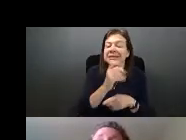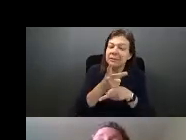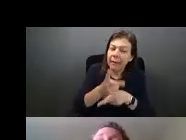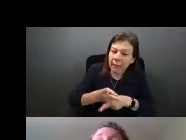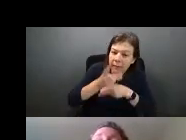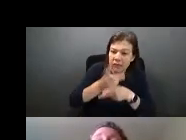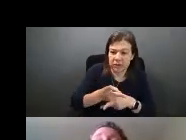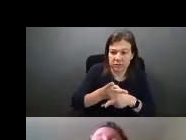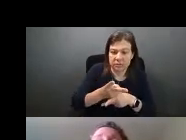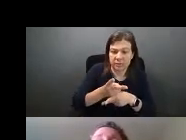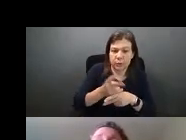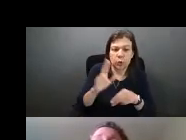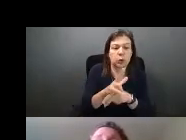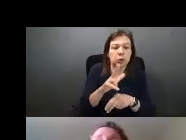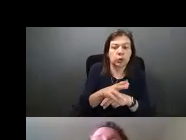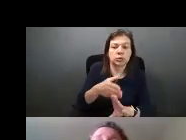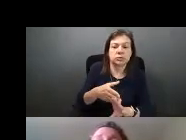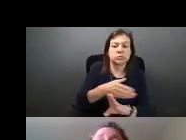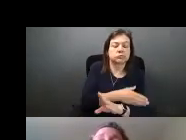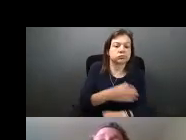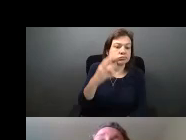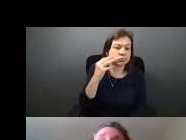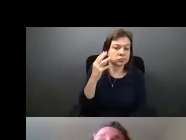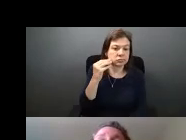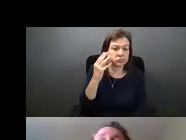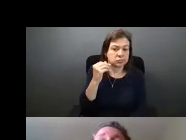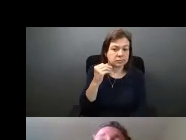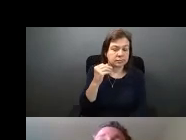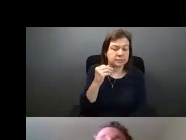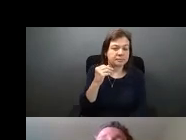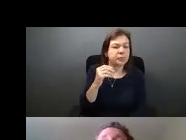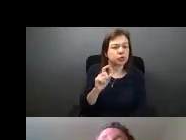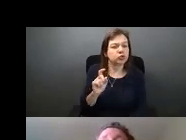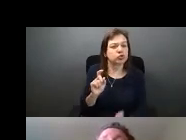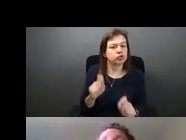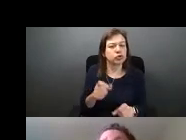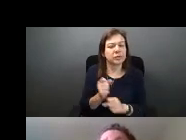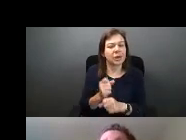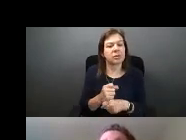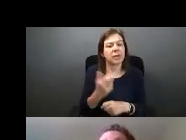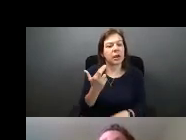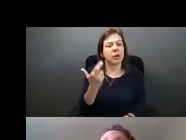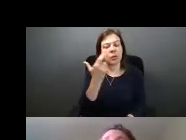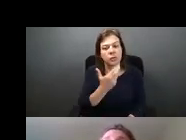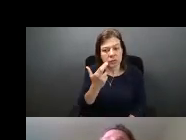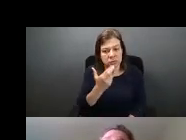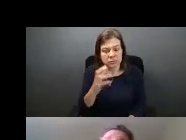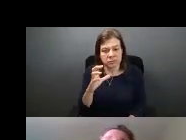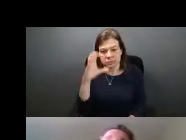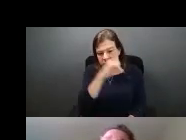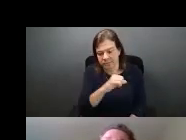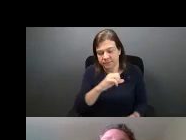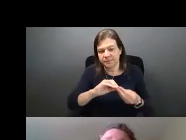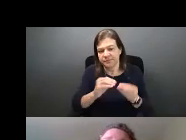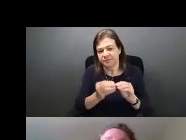carefully. Use past experiences. You should be able to make a reasonable estimation of the number